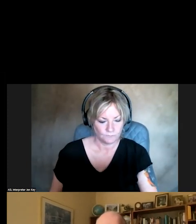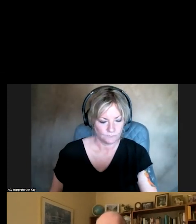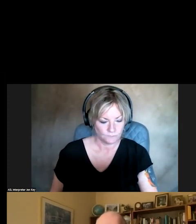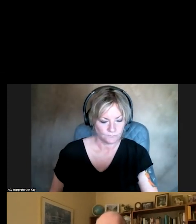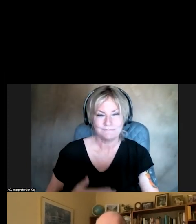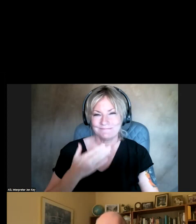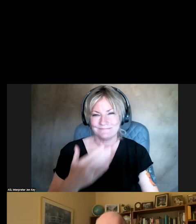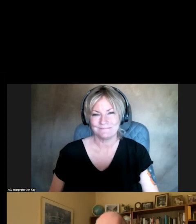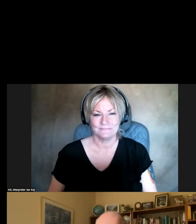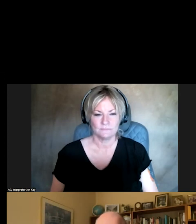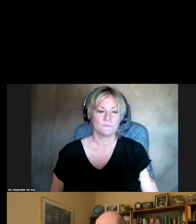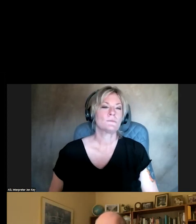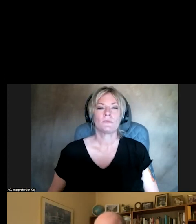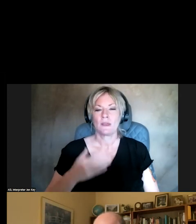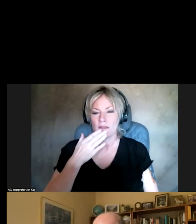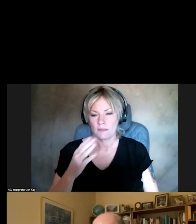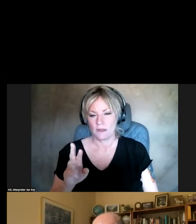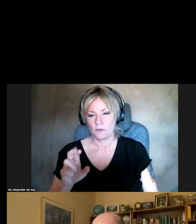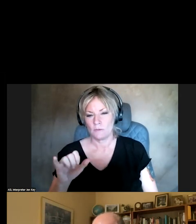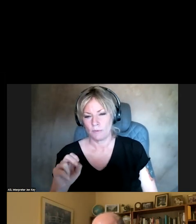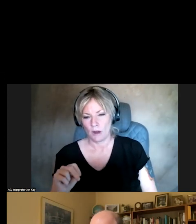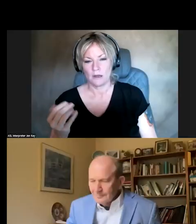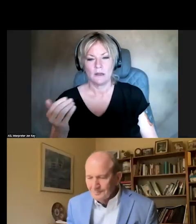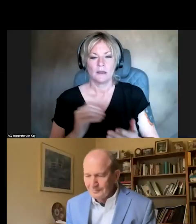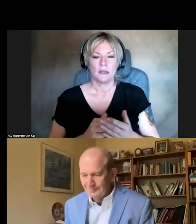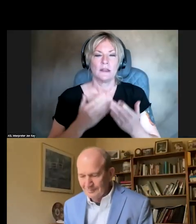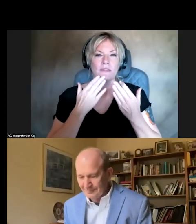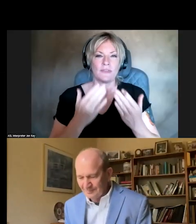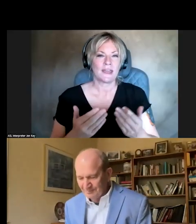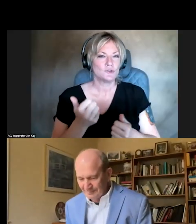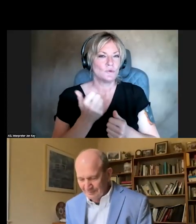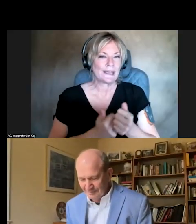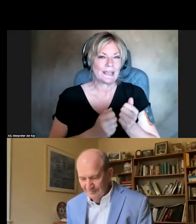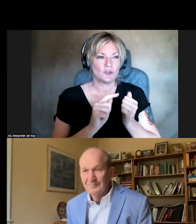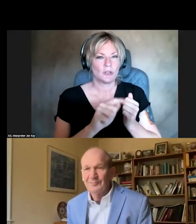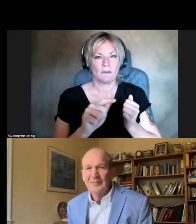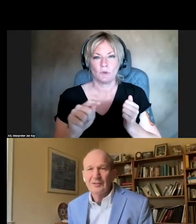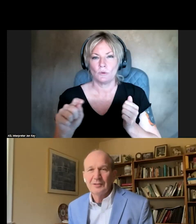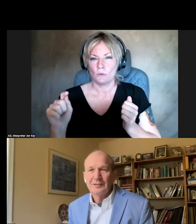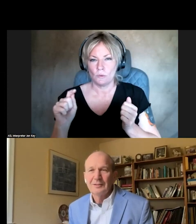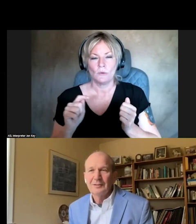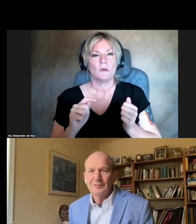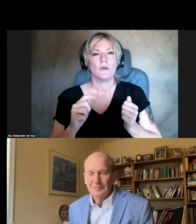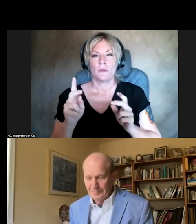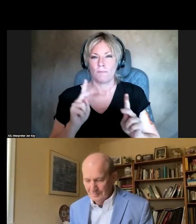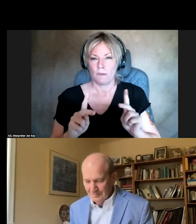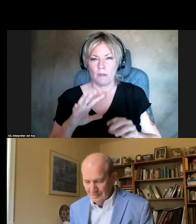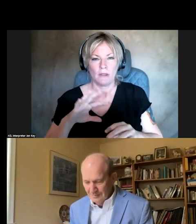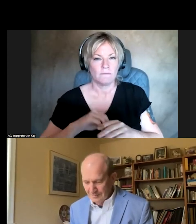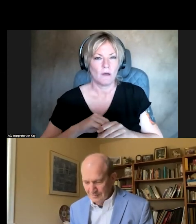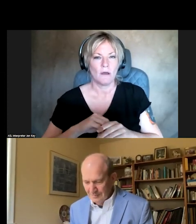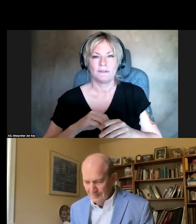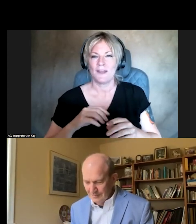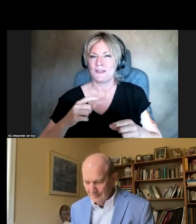Thank you. And thank you, Brian. And again, my thanks to each and every one of the folks involved in this